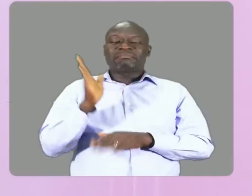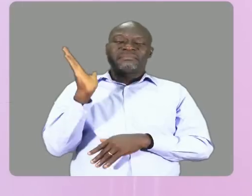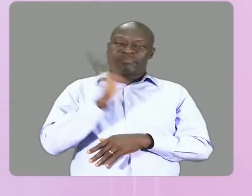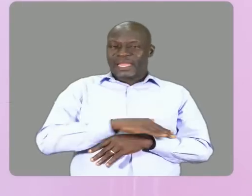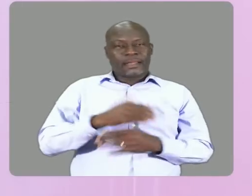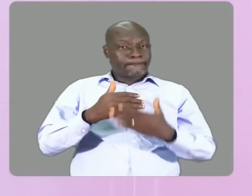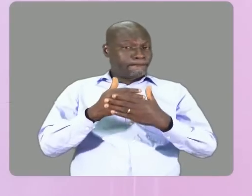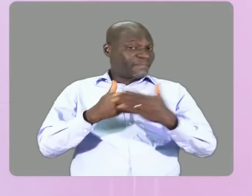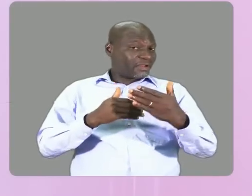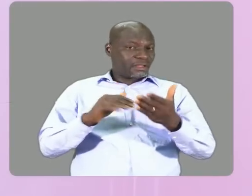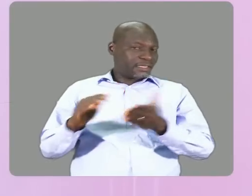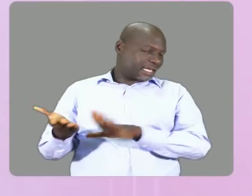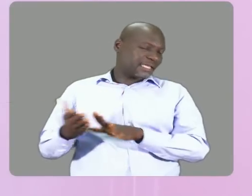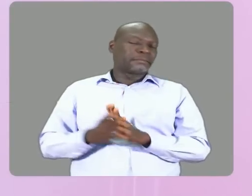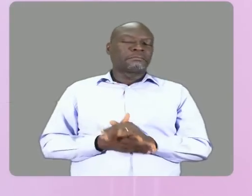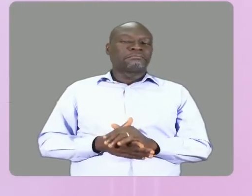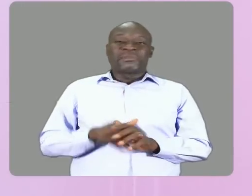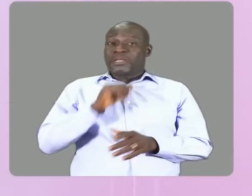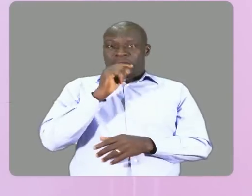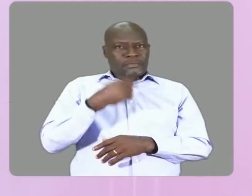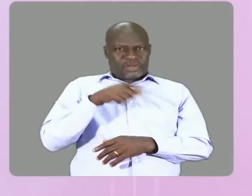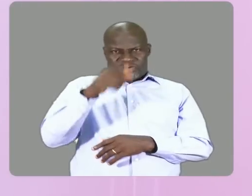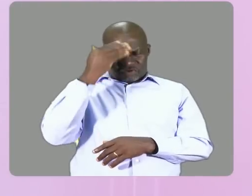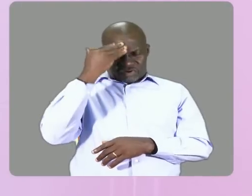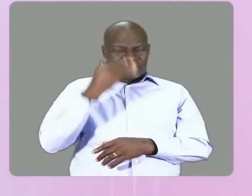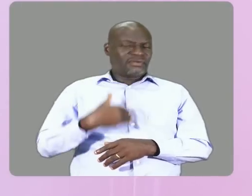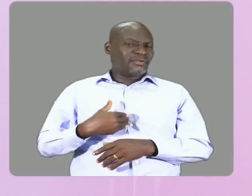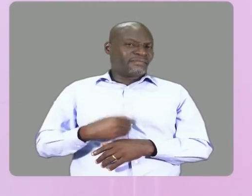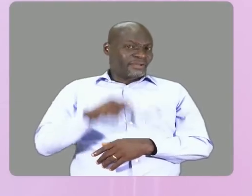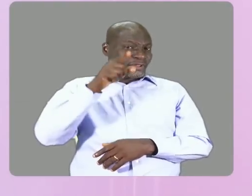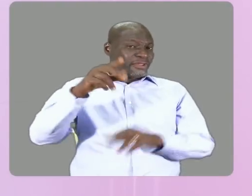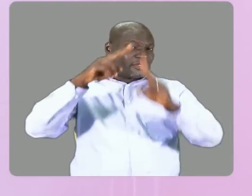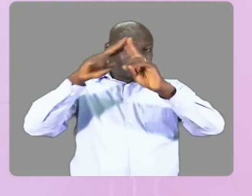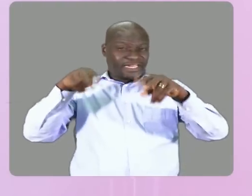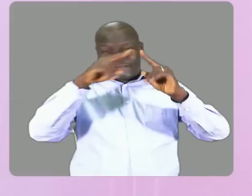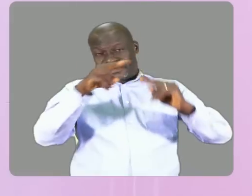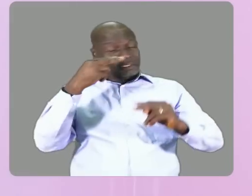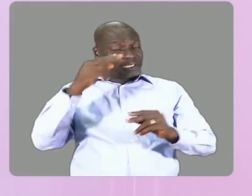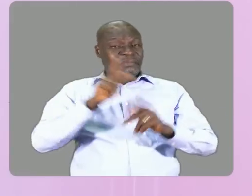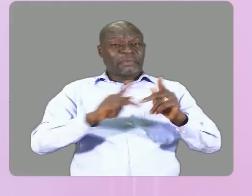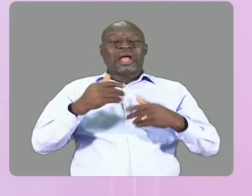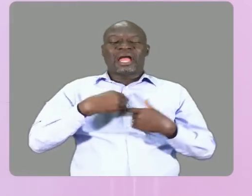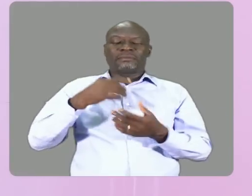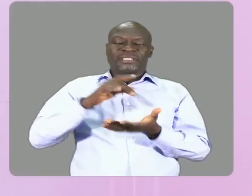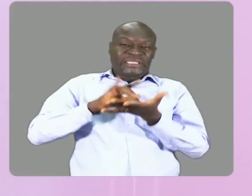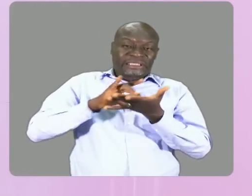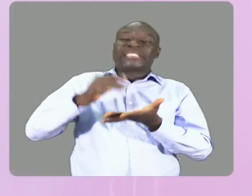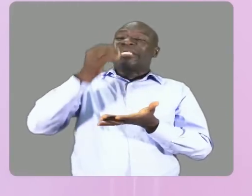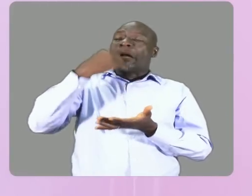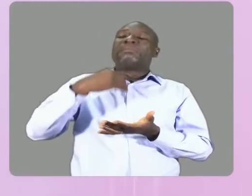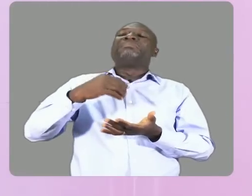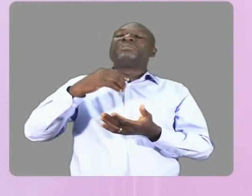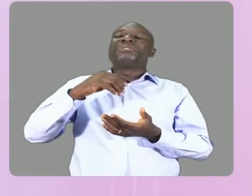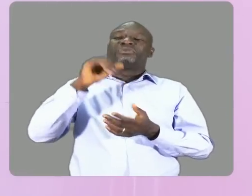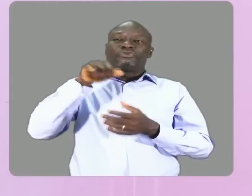so wenya me a me ka kire wo wanka so hwe okrom na hwe obi a wadi aduro wadi aduro wadi aduro